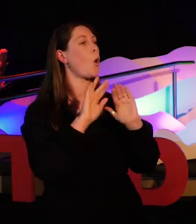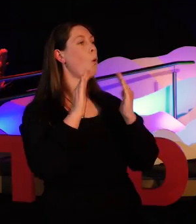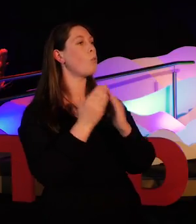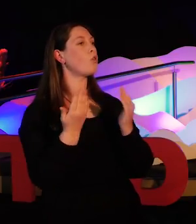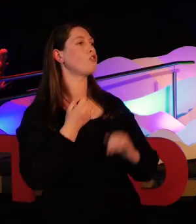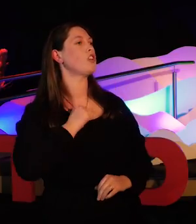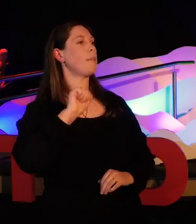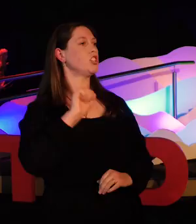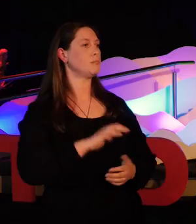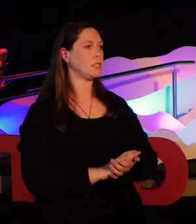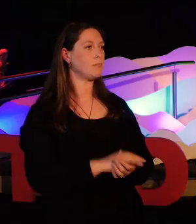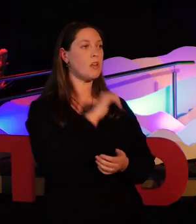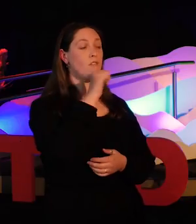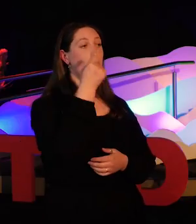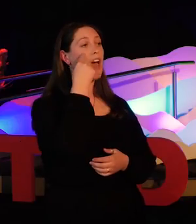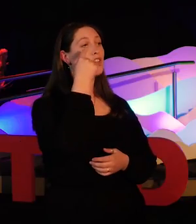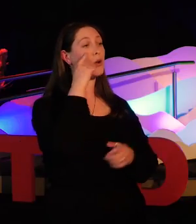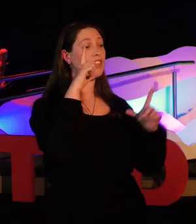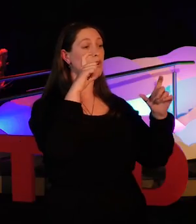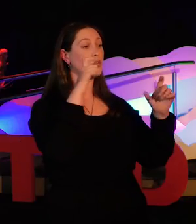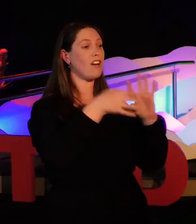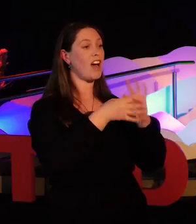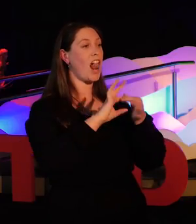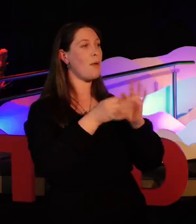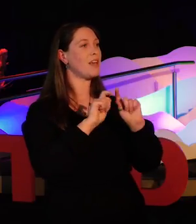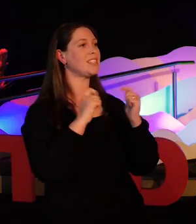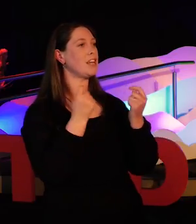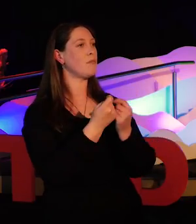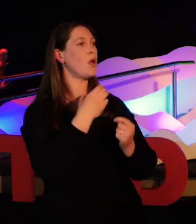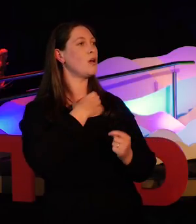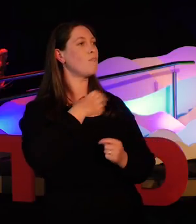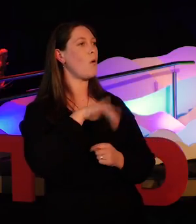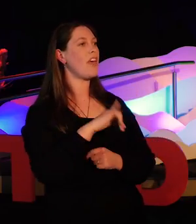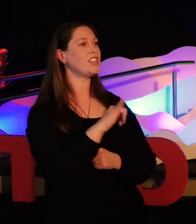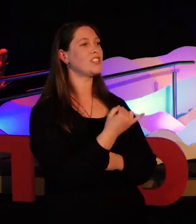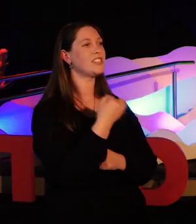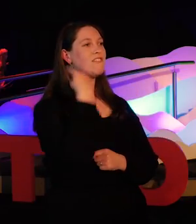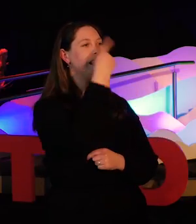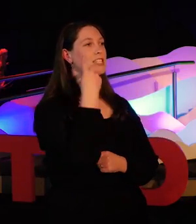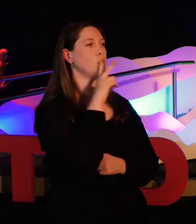And when you look at a photograph of an Olympic team, there's more than just the faces you can see.